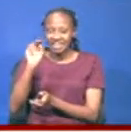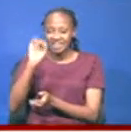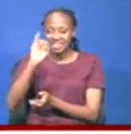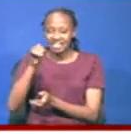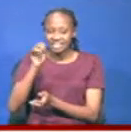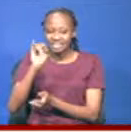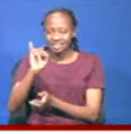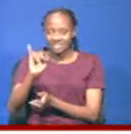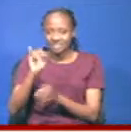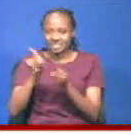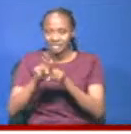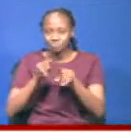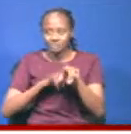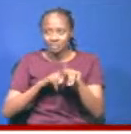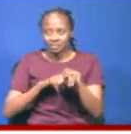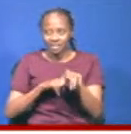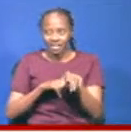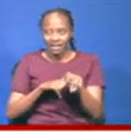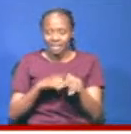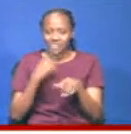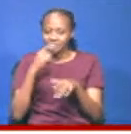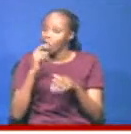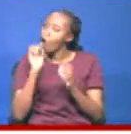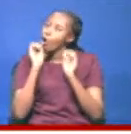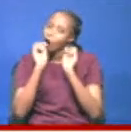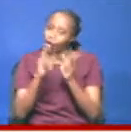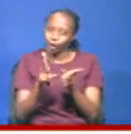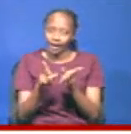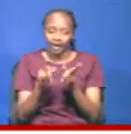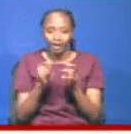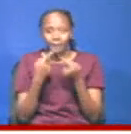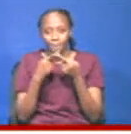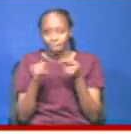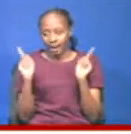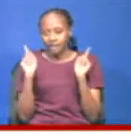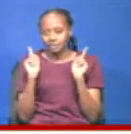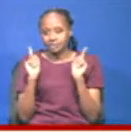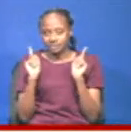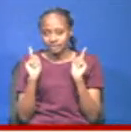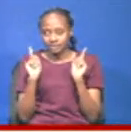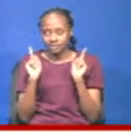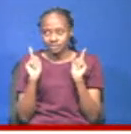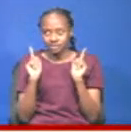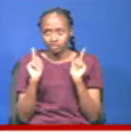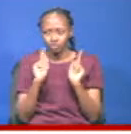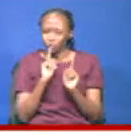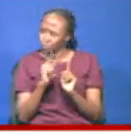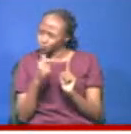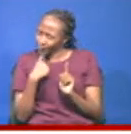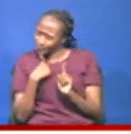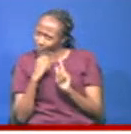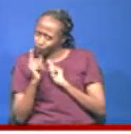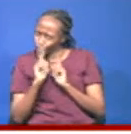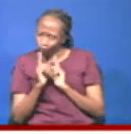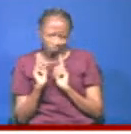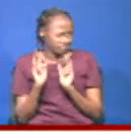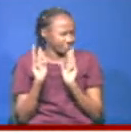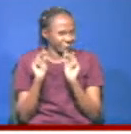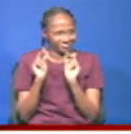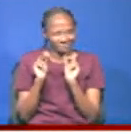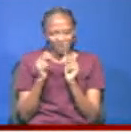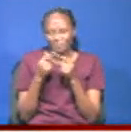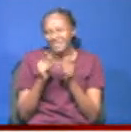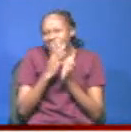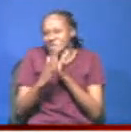And then I said okay, but I was not sure if I would speak, but I prepared something